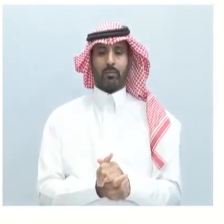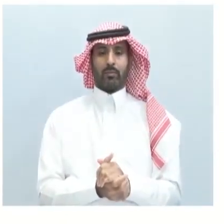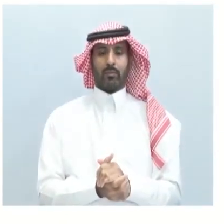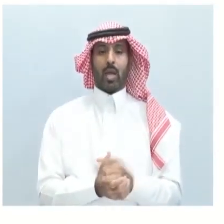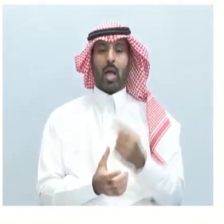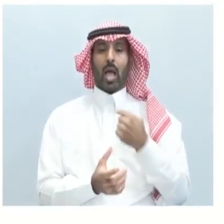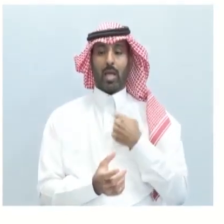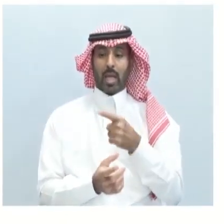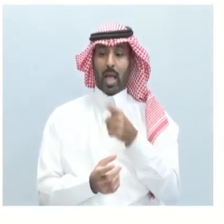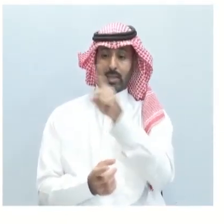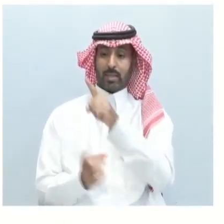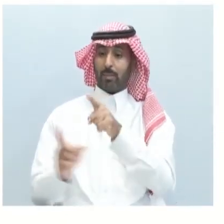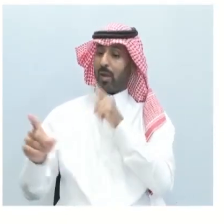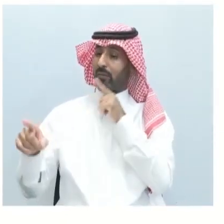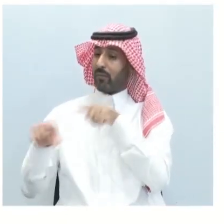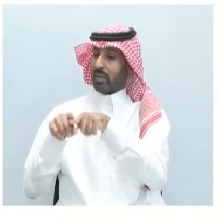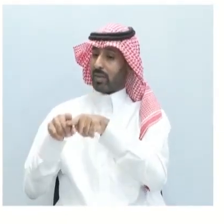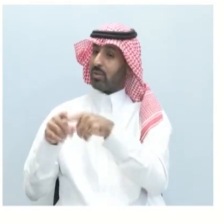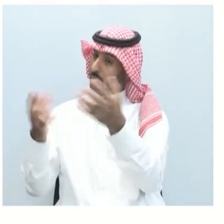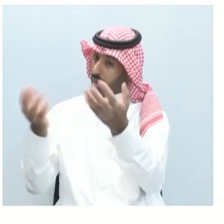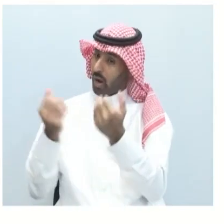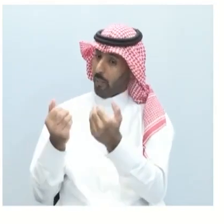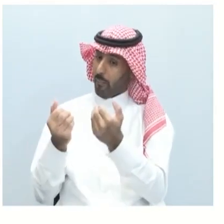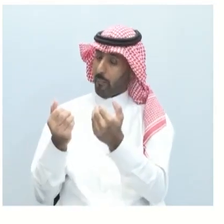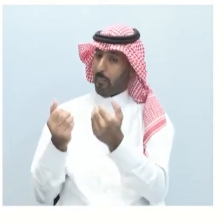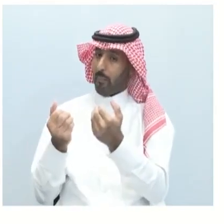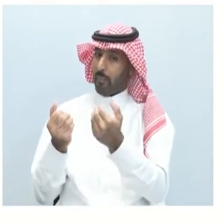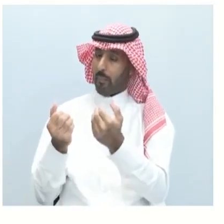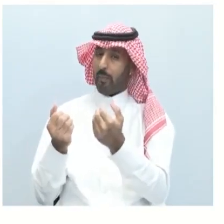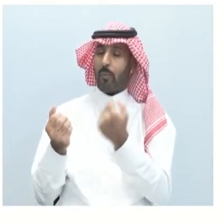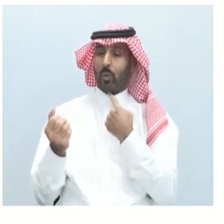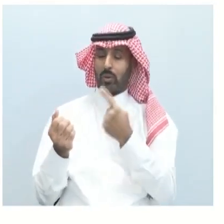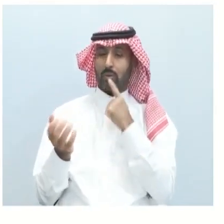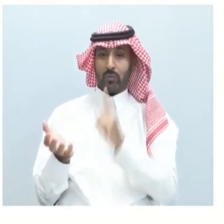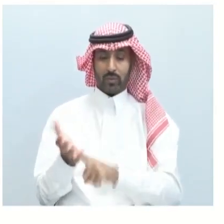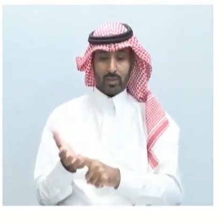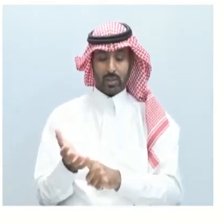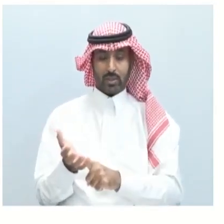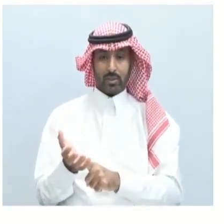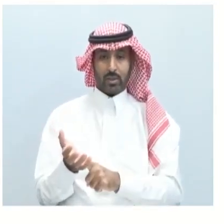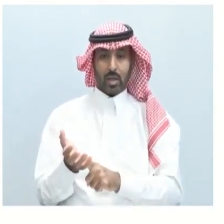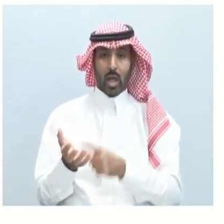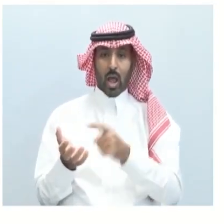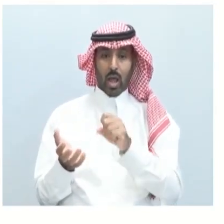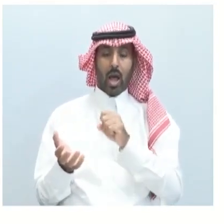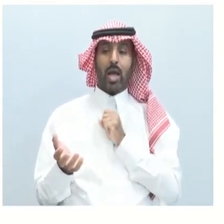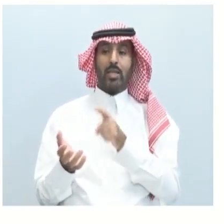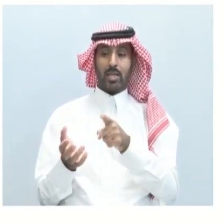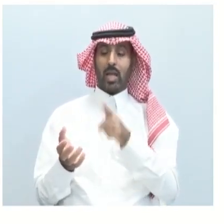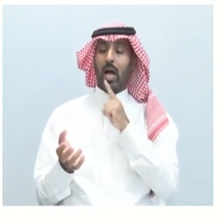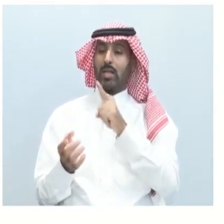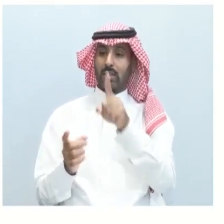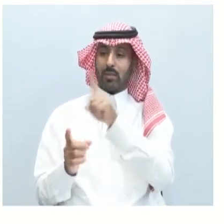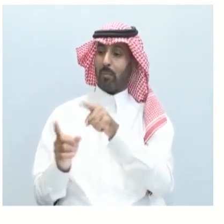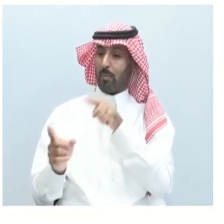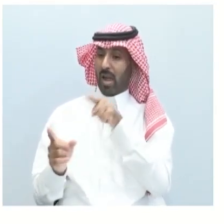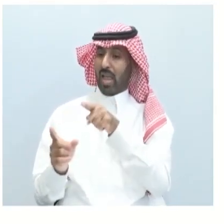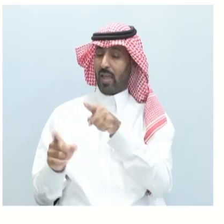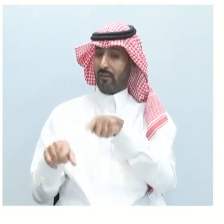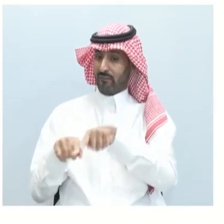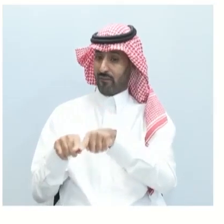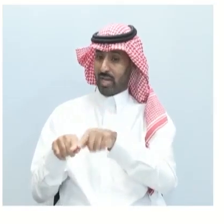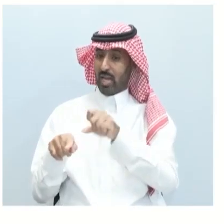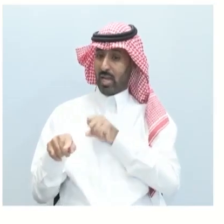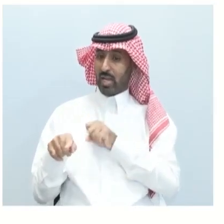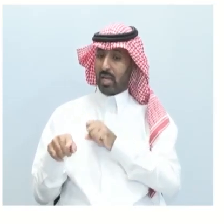I asked my friend to join us. Now, I want to emphasize here, I'm going to say that I did ask. I have